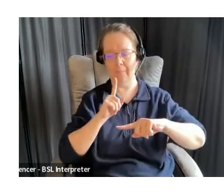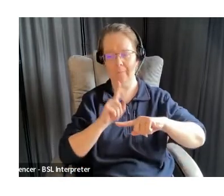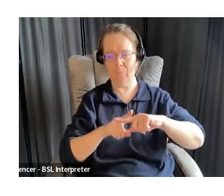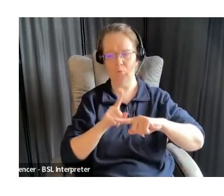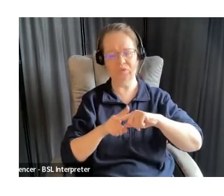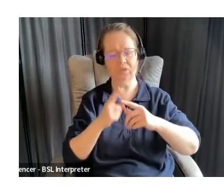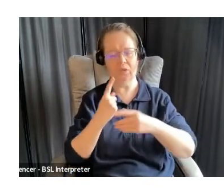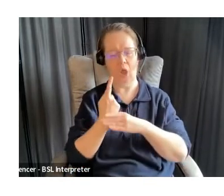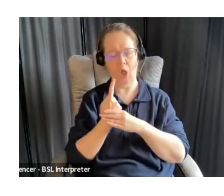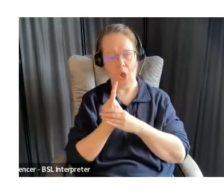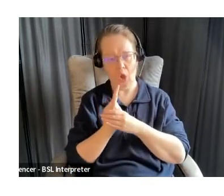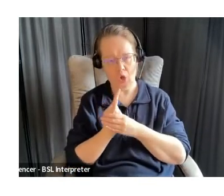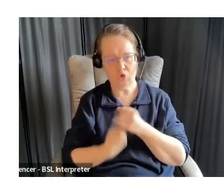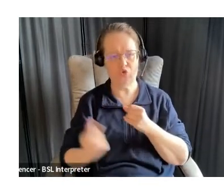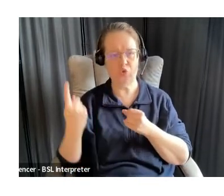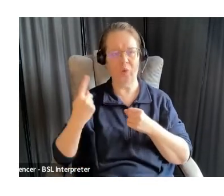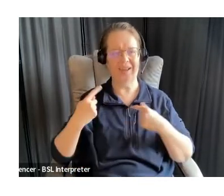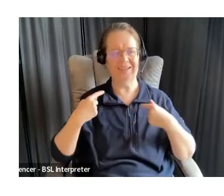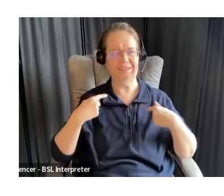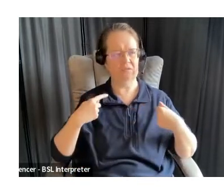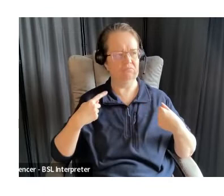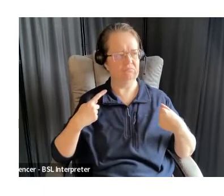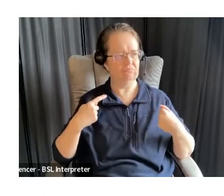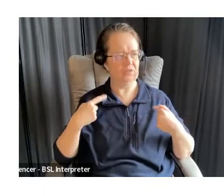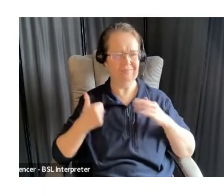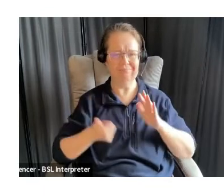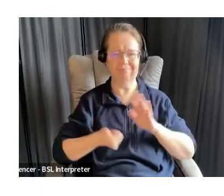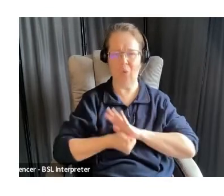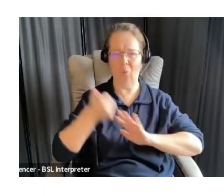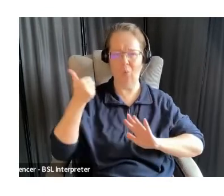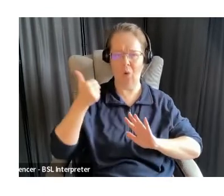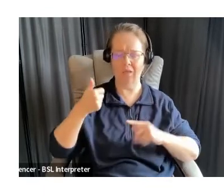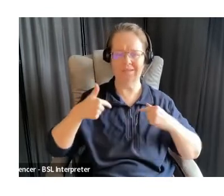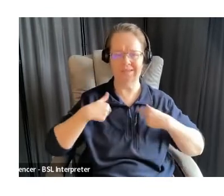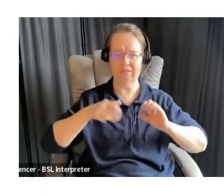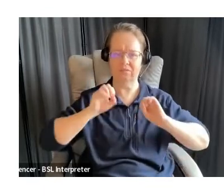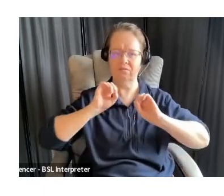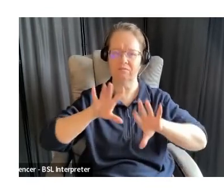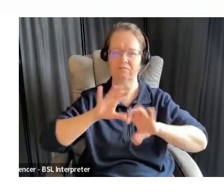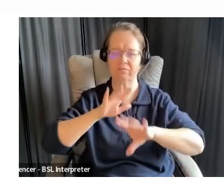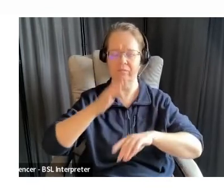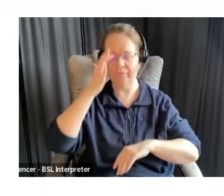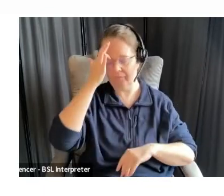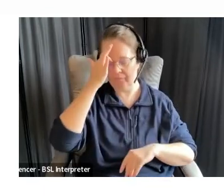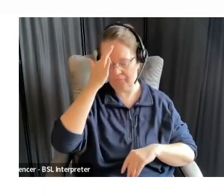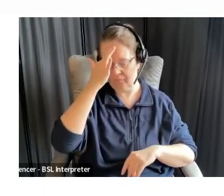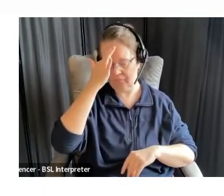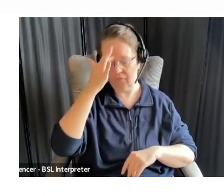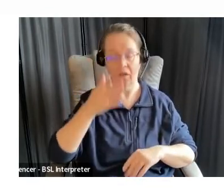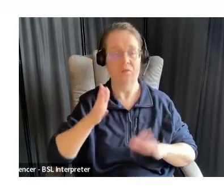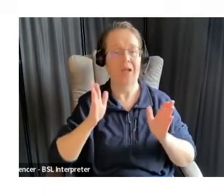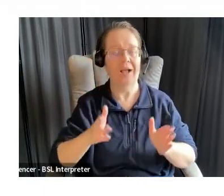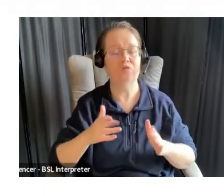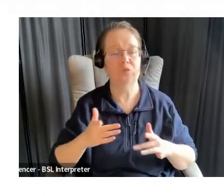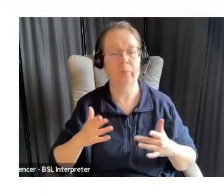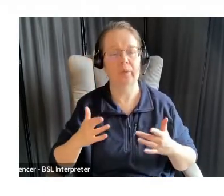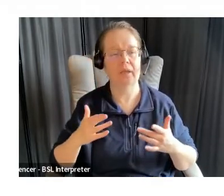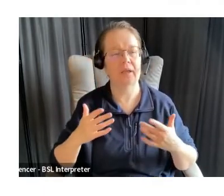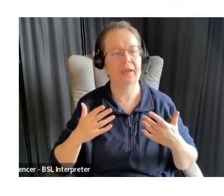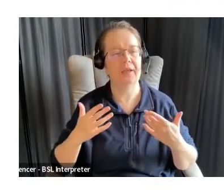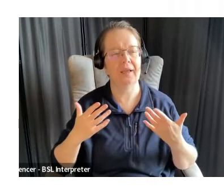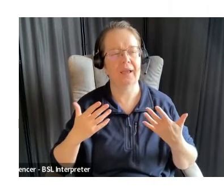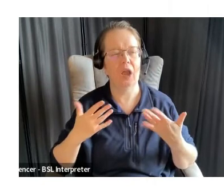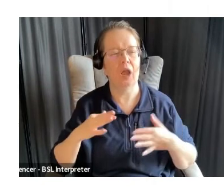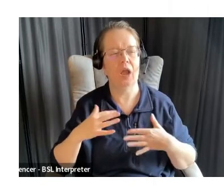and unique qualities. So it's just be very, very careful, because we can get into a whole loop with